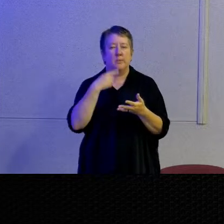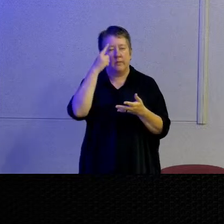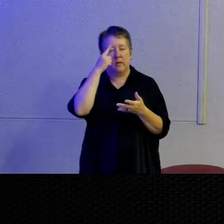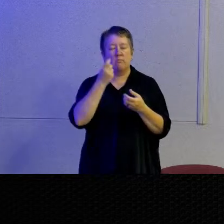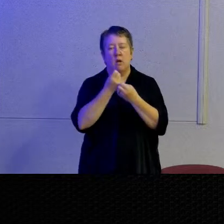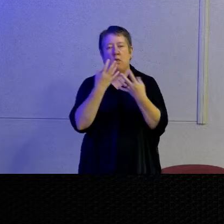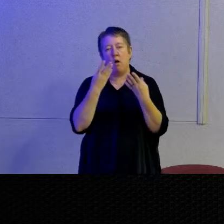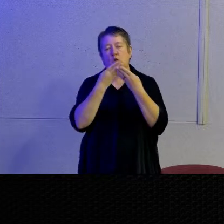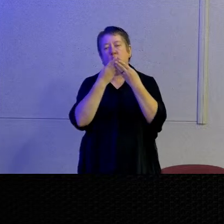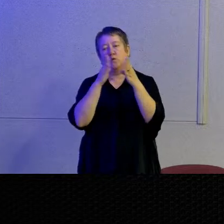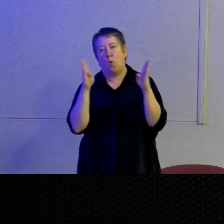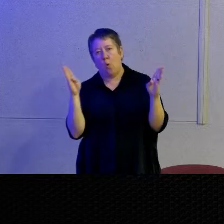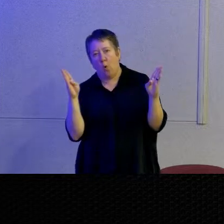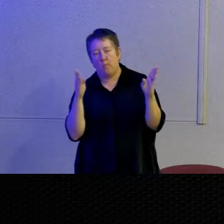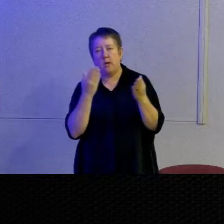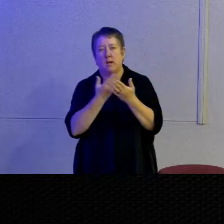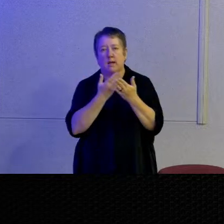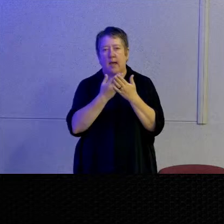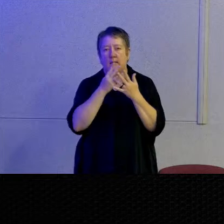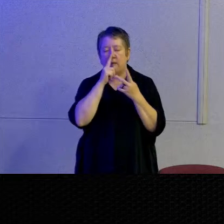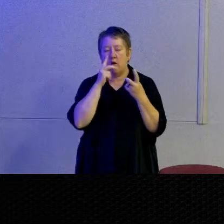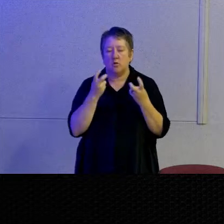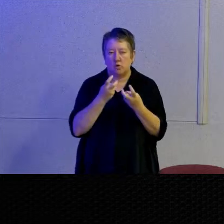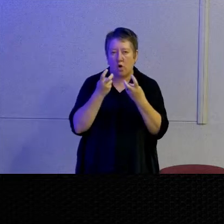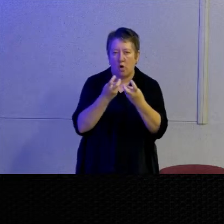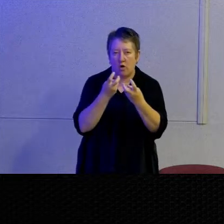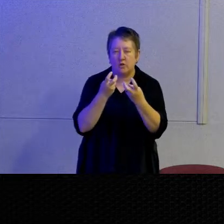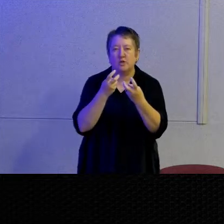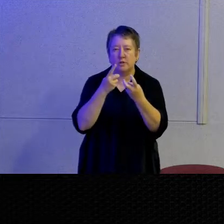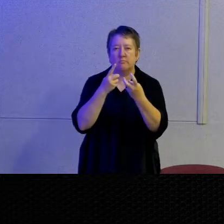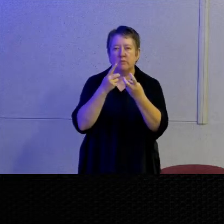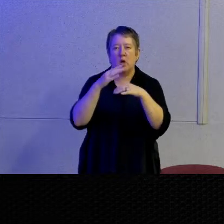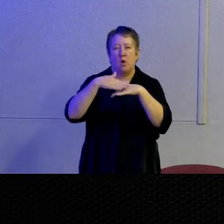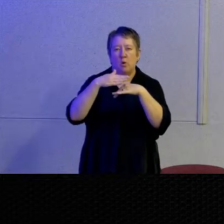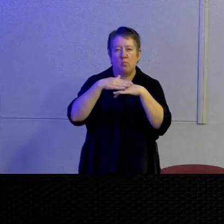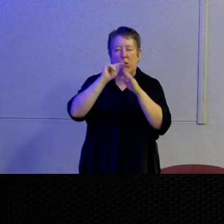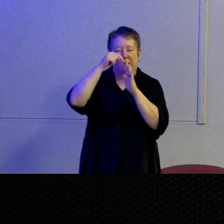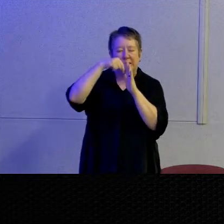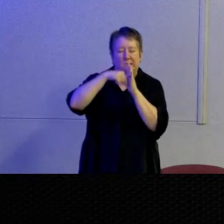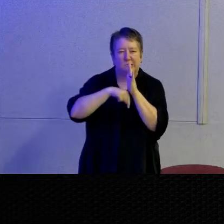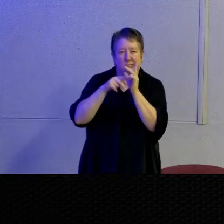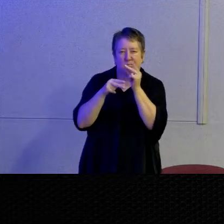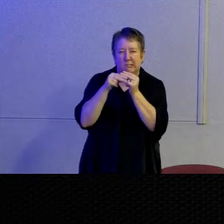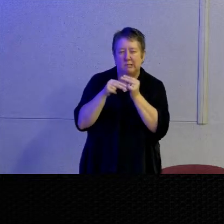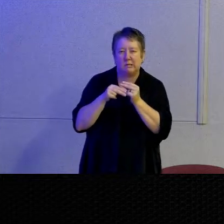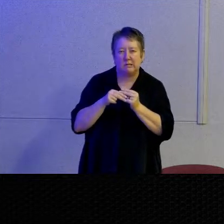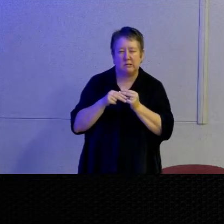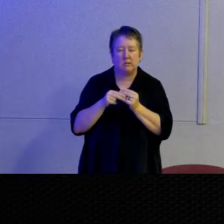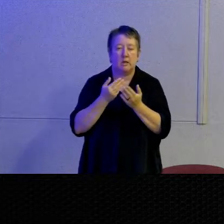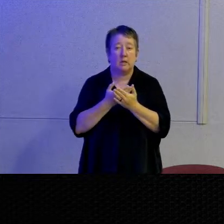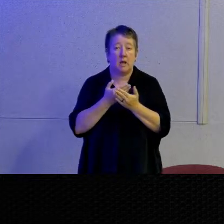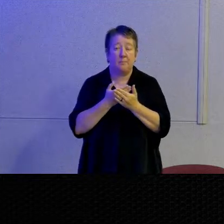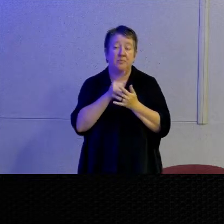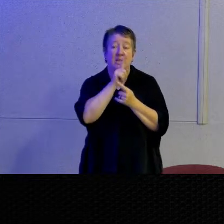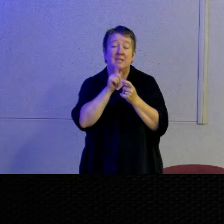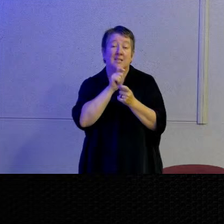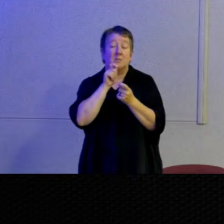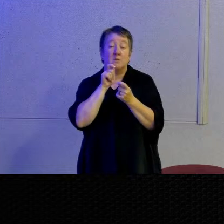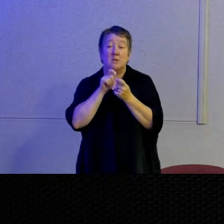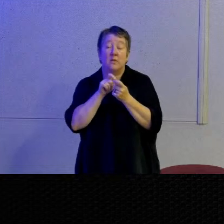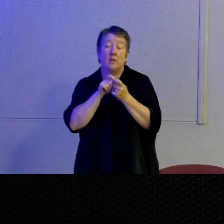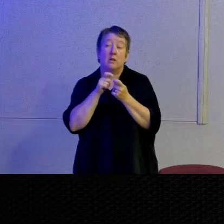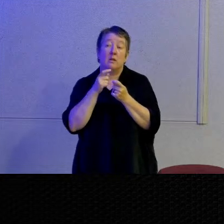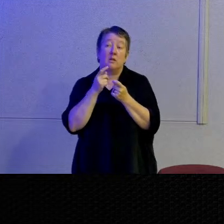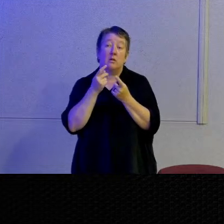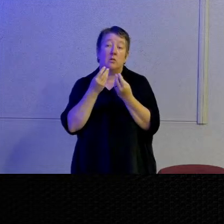scope for refining the searches for supersymmetry and other types of new physics, in particular with the much